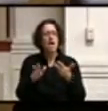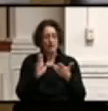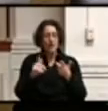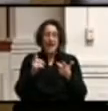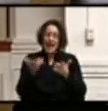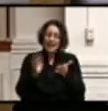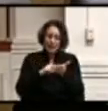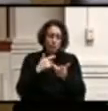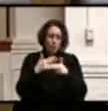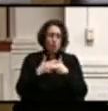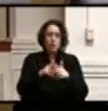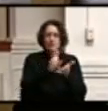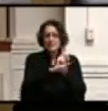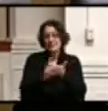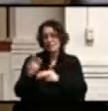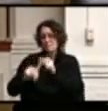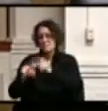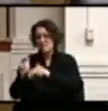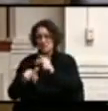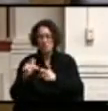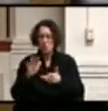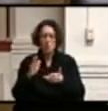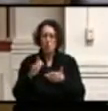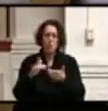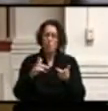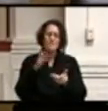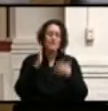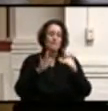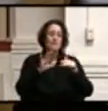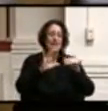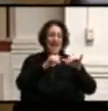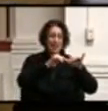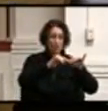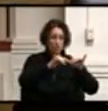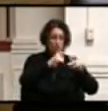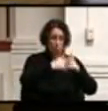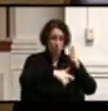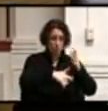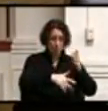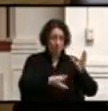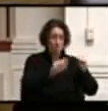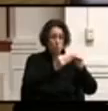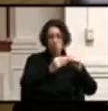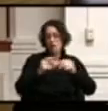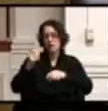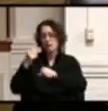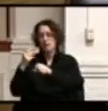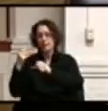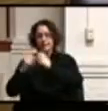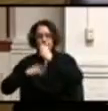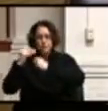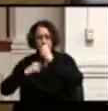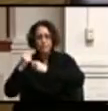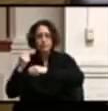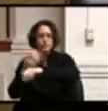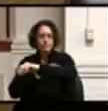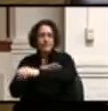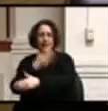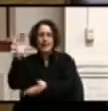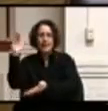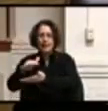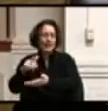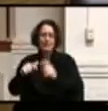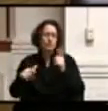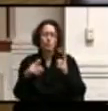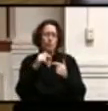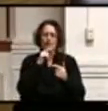build. So some people, you know, the engineering may cost more in their eyes and the construction, you know, less, or vice versa.